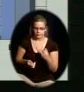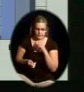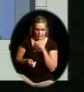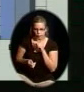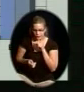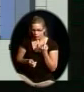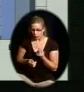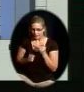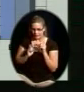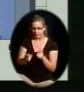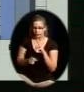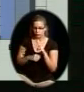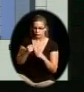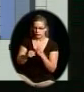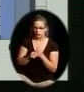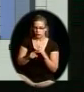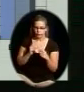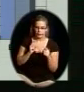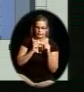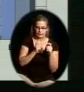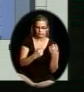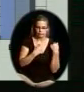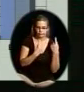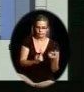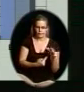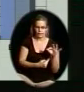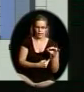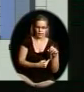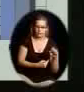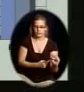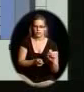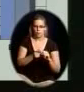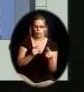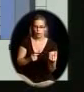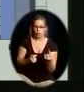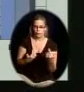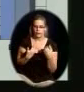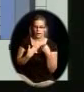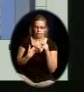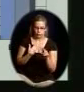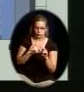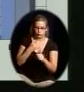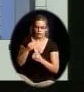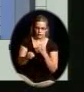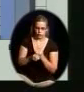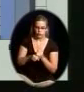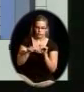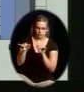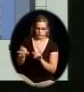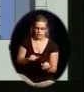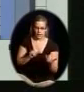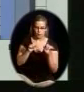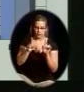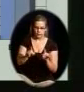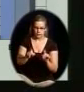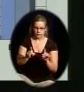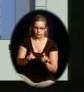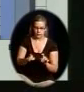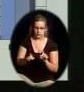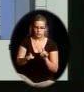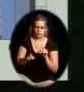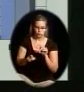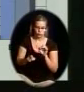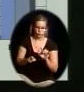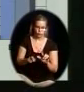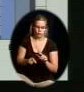given for 2 years because they've been given since the early 90s. However, we only have 2 years where it's the same assessment tool where the data is